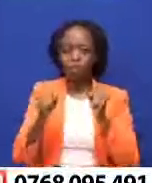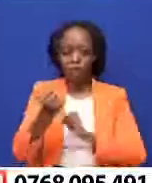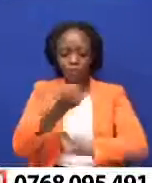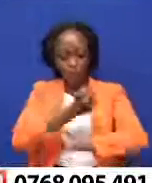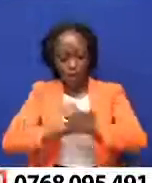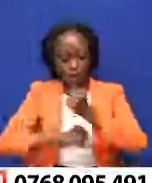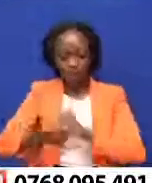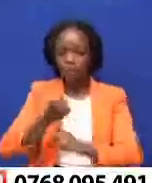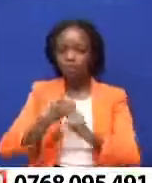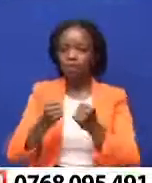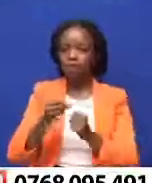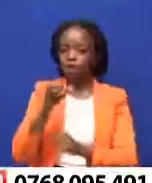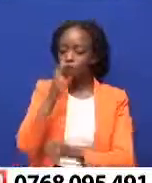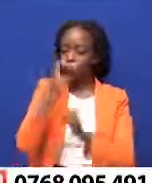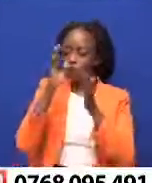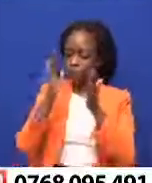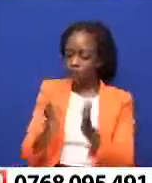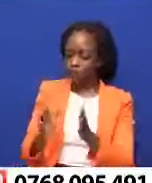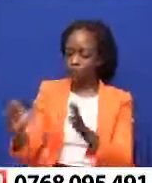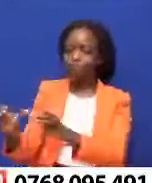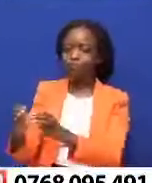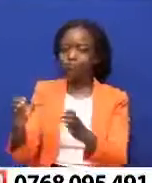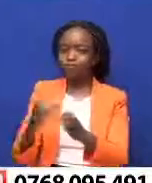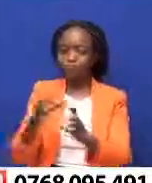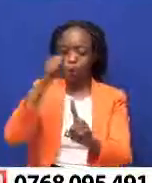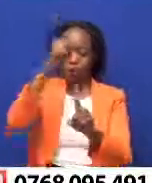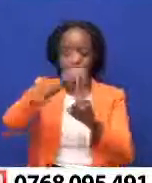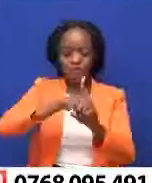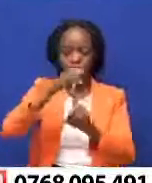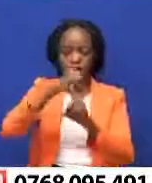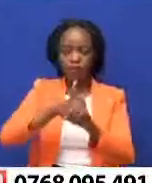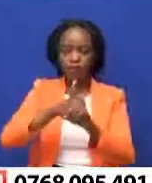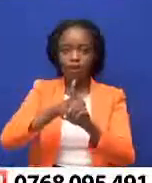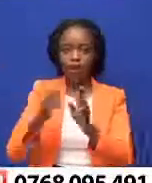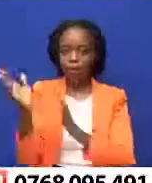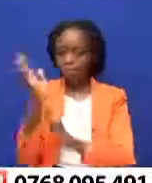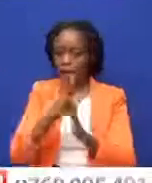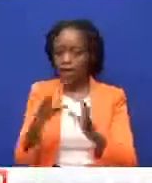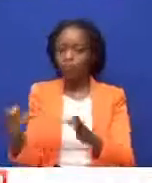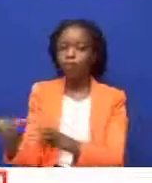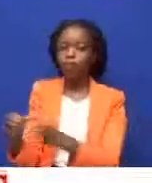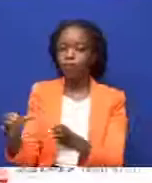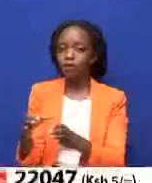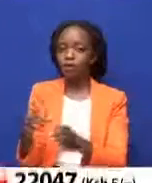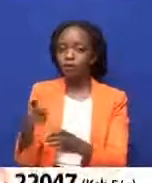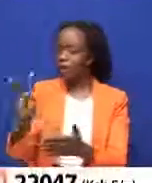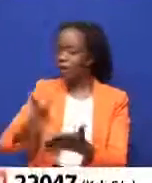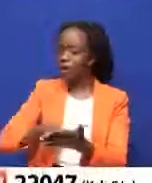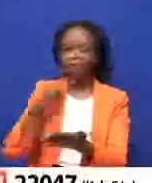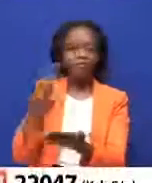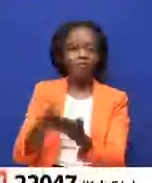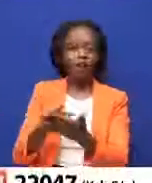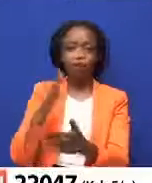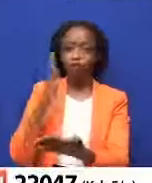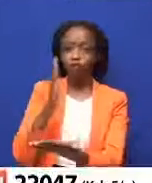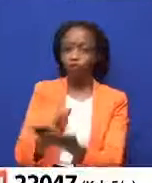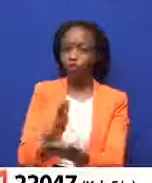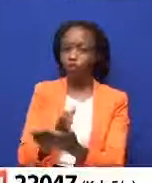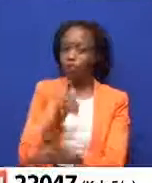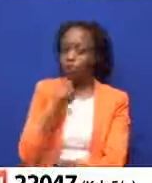to be spokesperson of the party to articulate the issues of the party. This has let the party down. It is not the